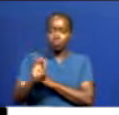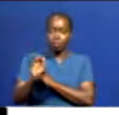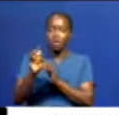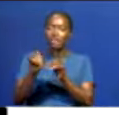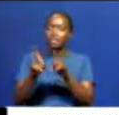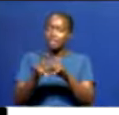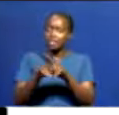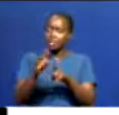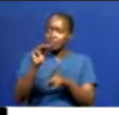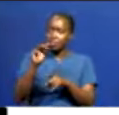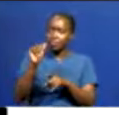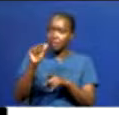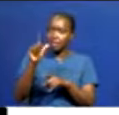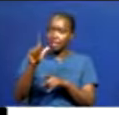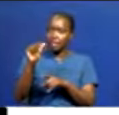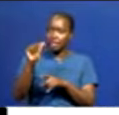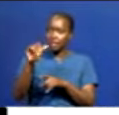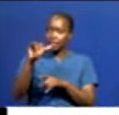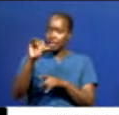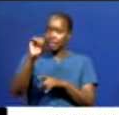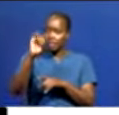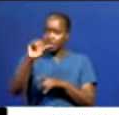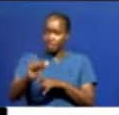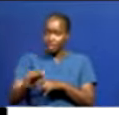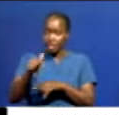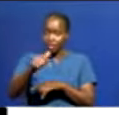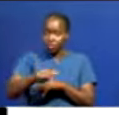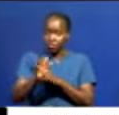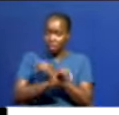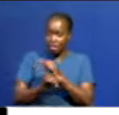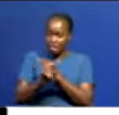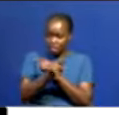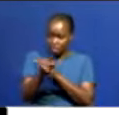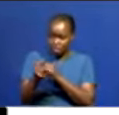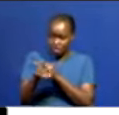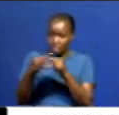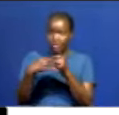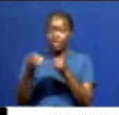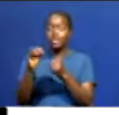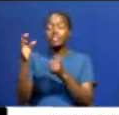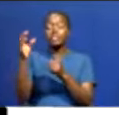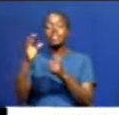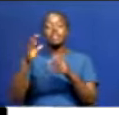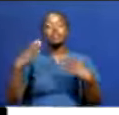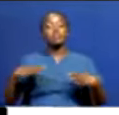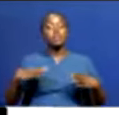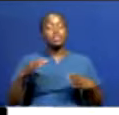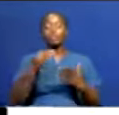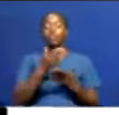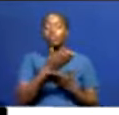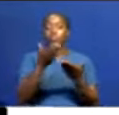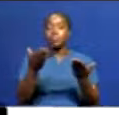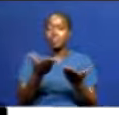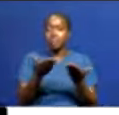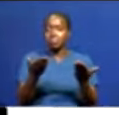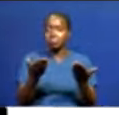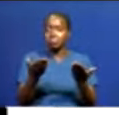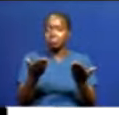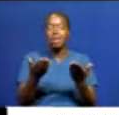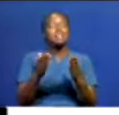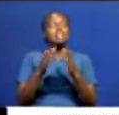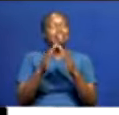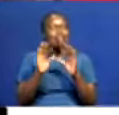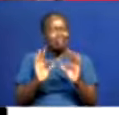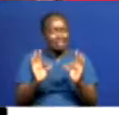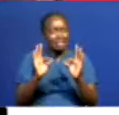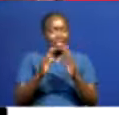Malaysia. Today, in those countries, 80% of their population are living in decent houses. We are